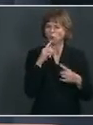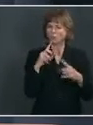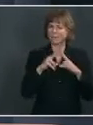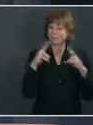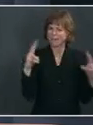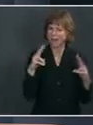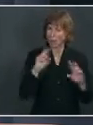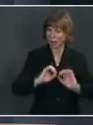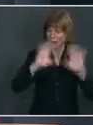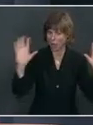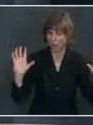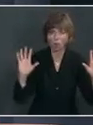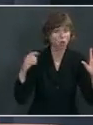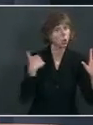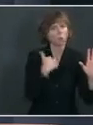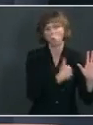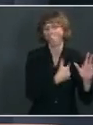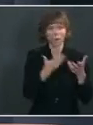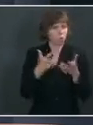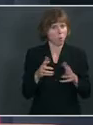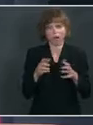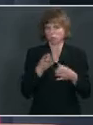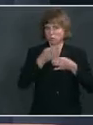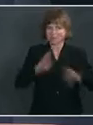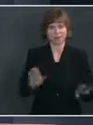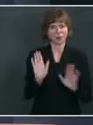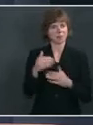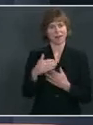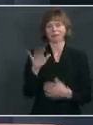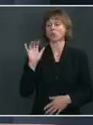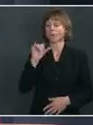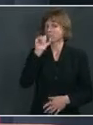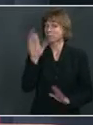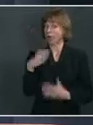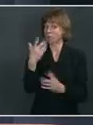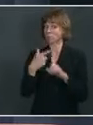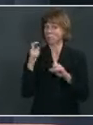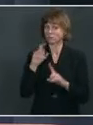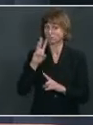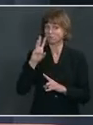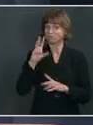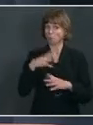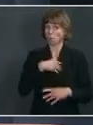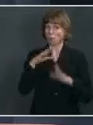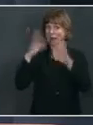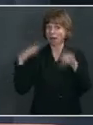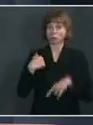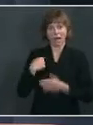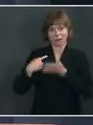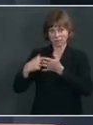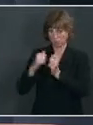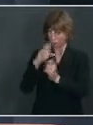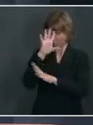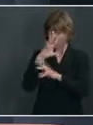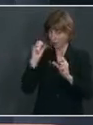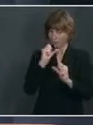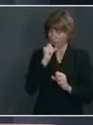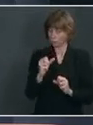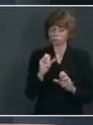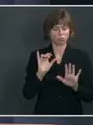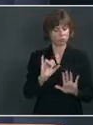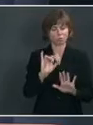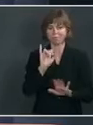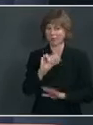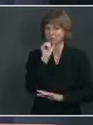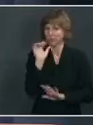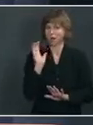clear. We are not looking to split the package. That is not a proposal from the White House. I talked to the president about it this morning. That is not what our